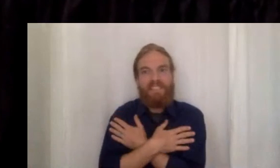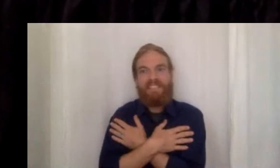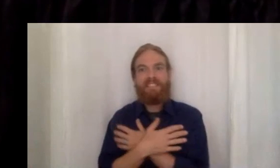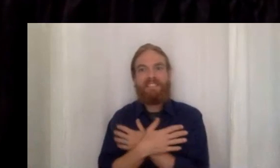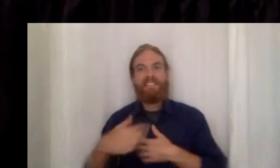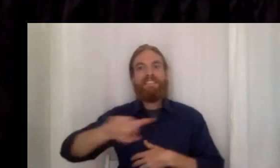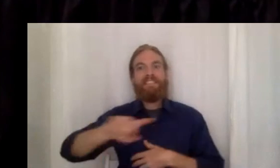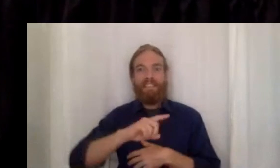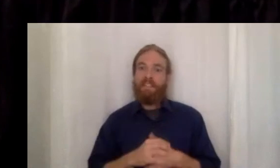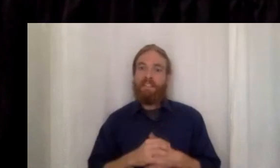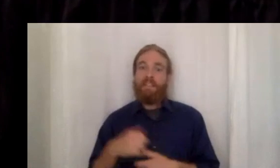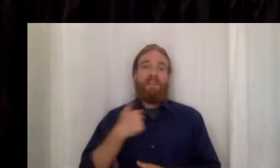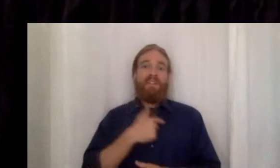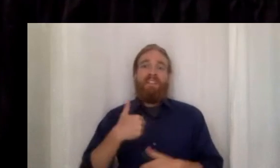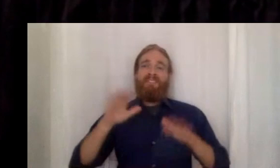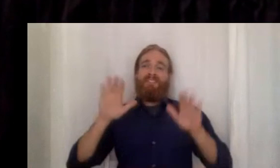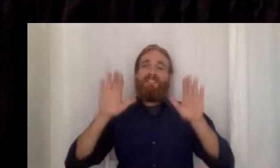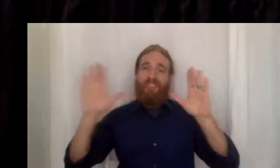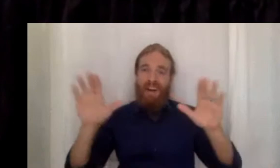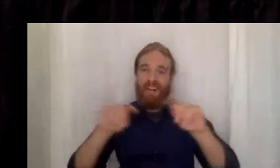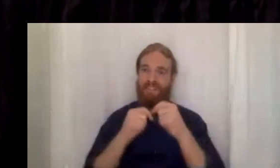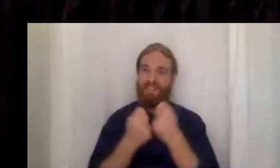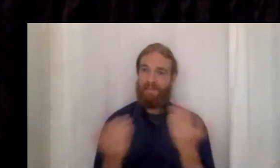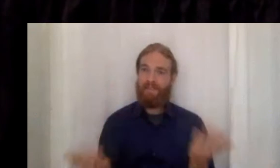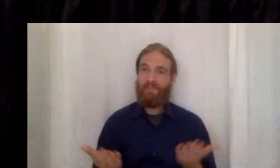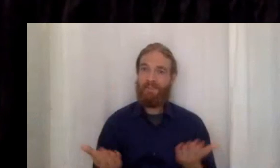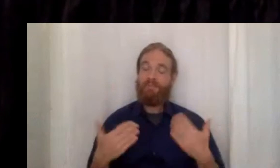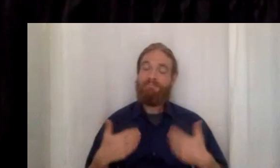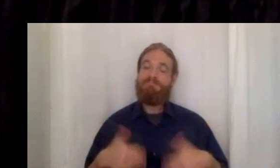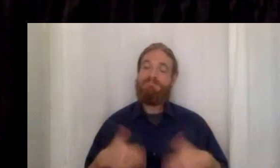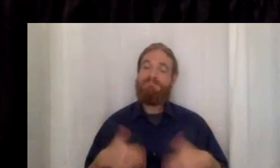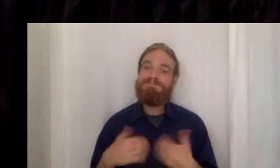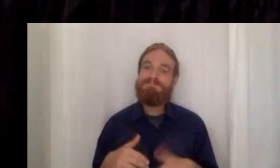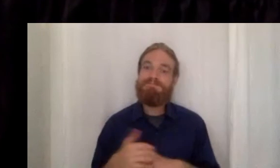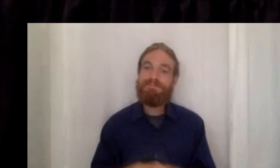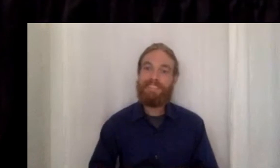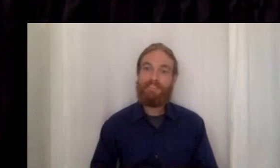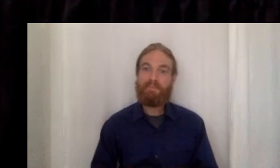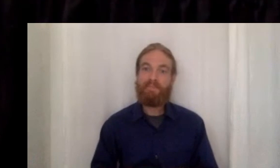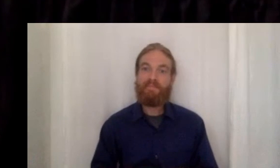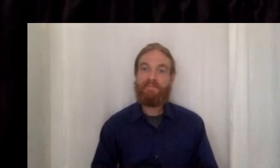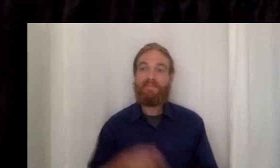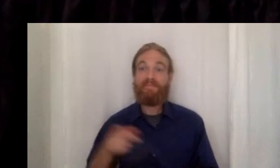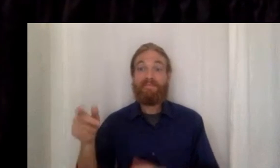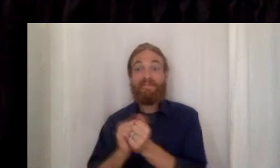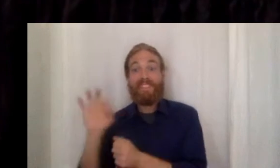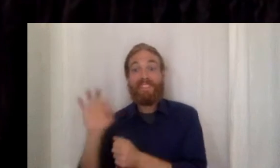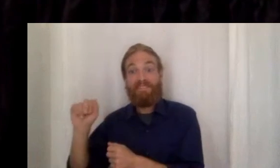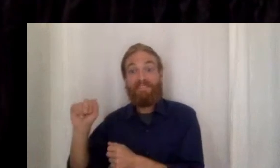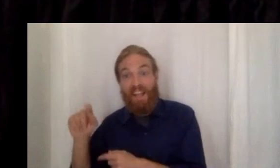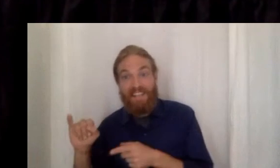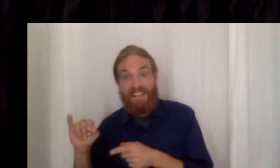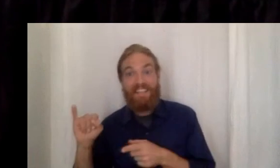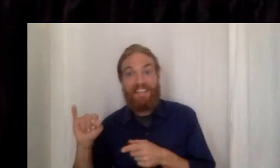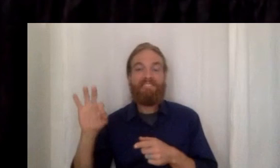You know, from Fadi to Steven to Haley, everyone that you see, there's 10 or 20